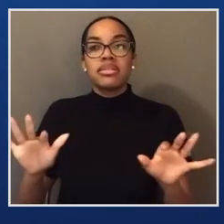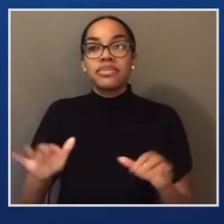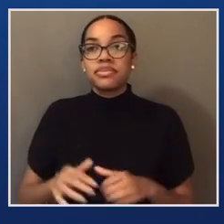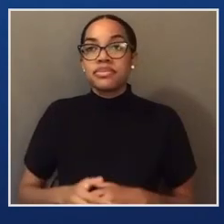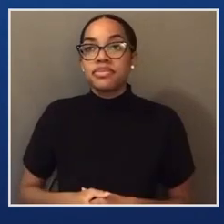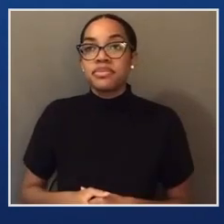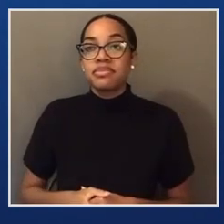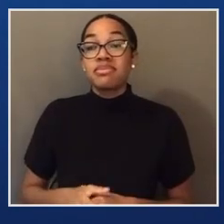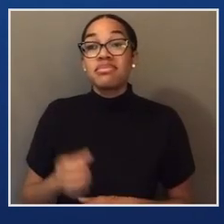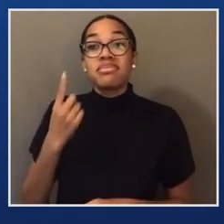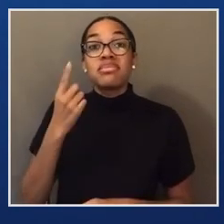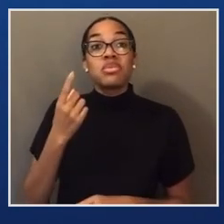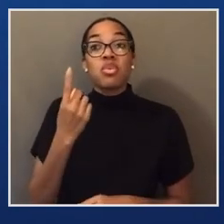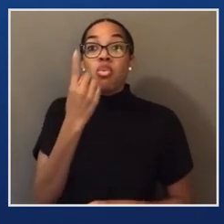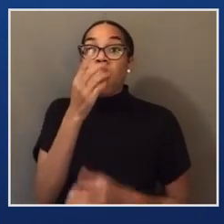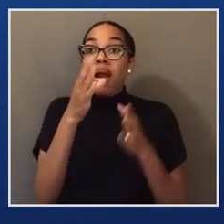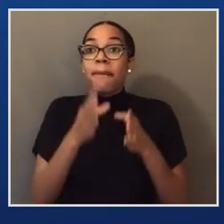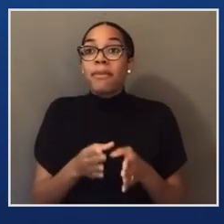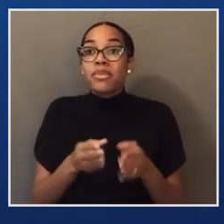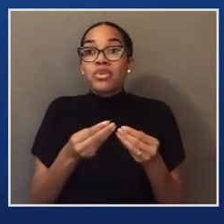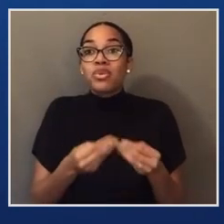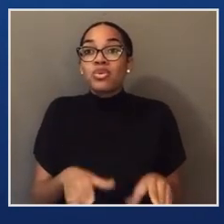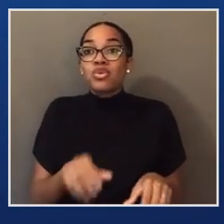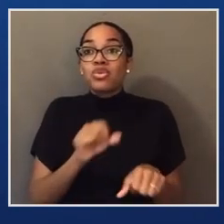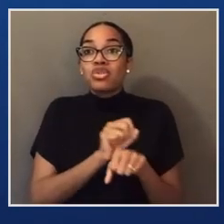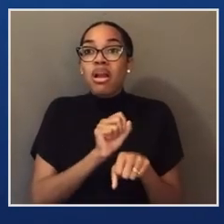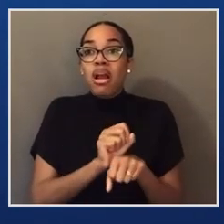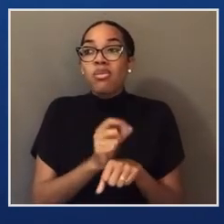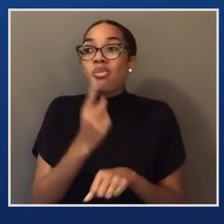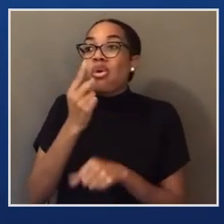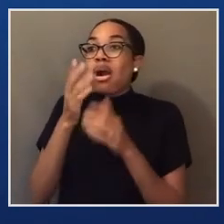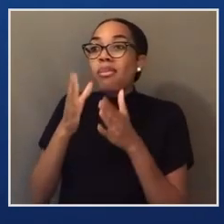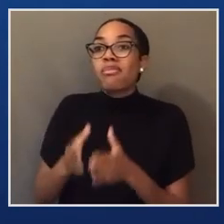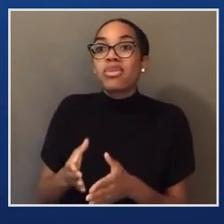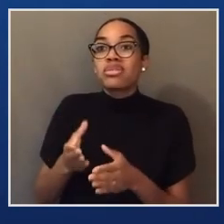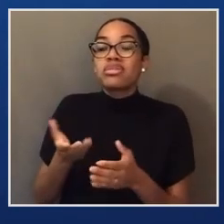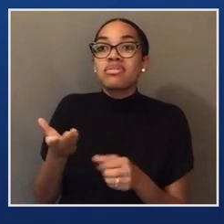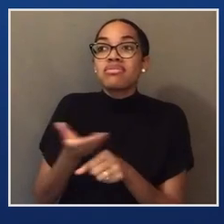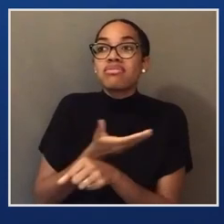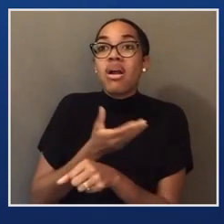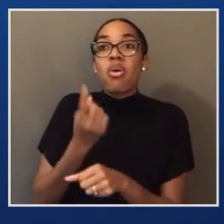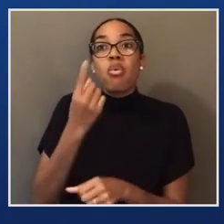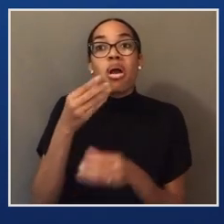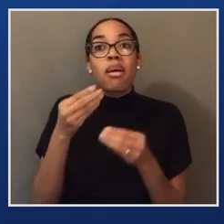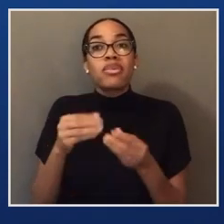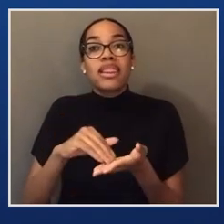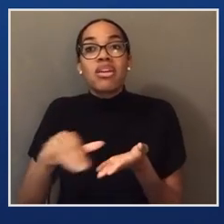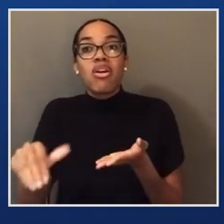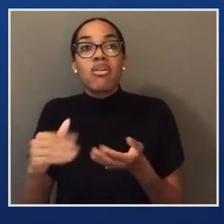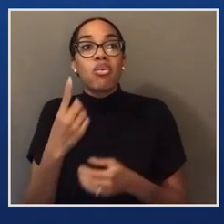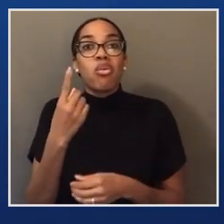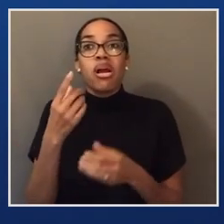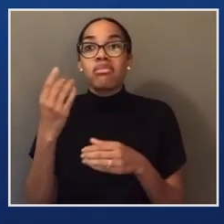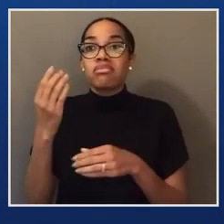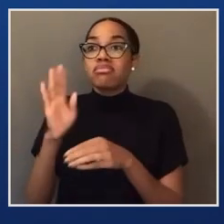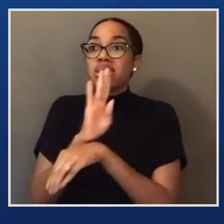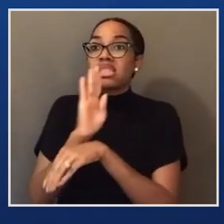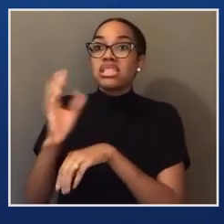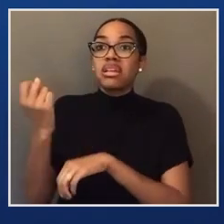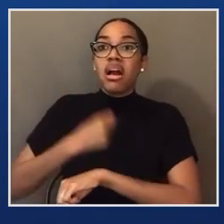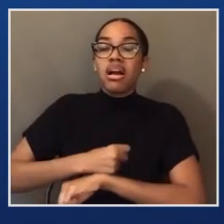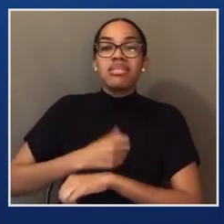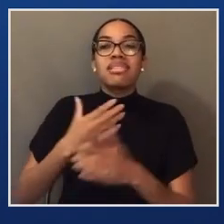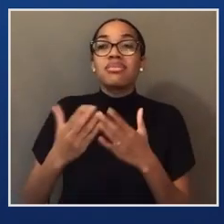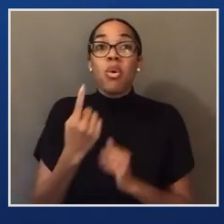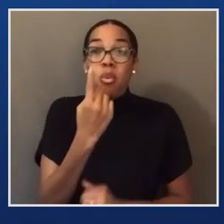job, one person loses their business, one person loses a family member. That's not a good thing. So you know, I just hope whoever's in charge the